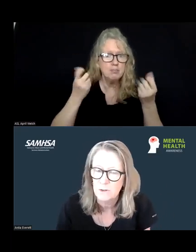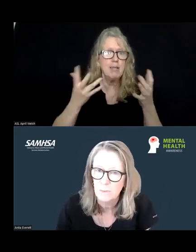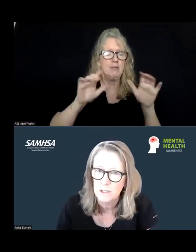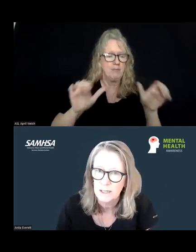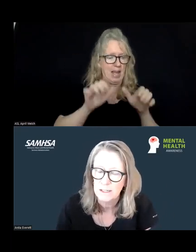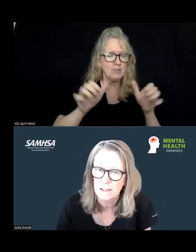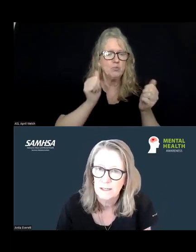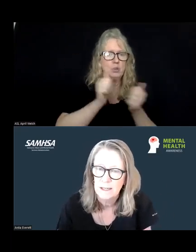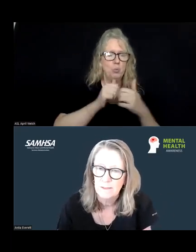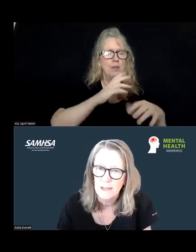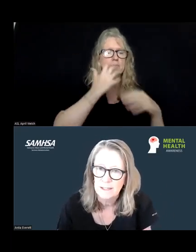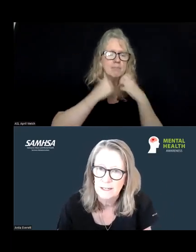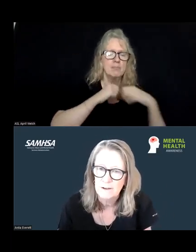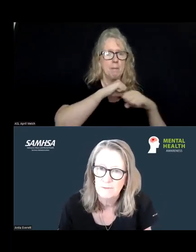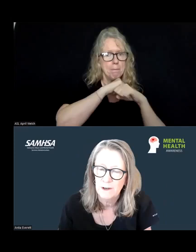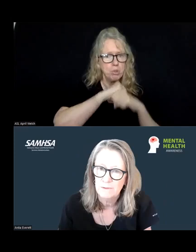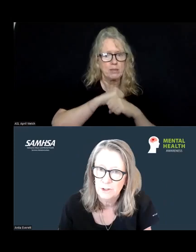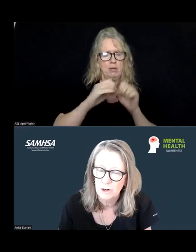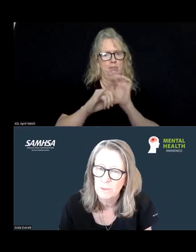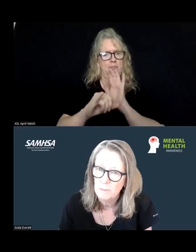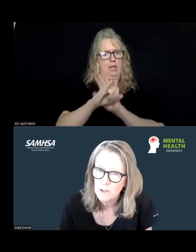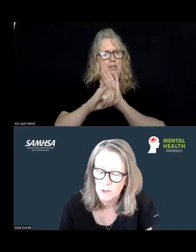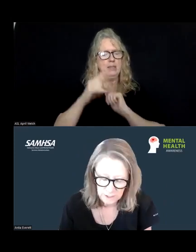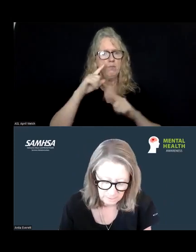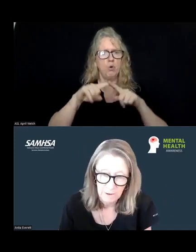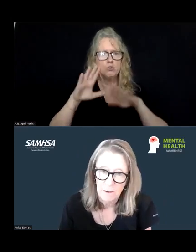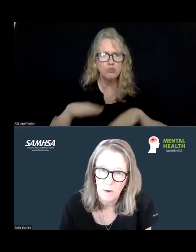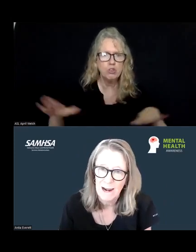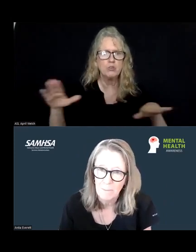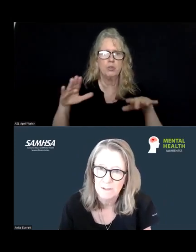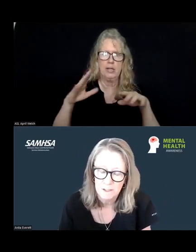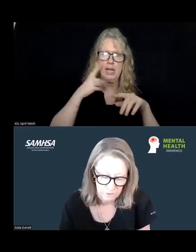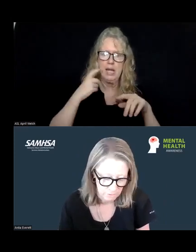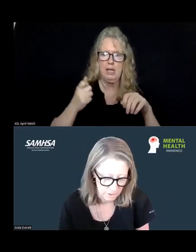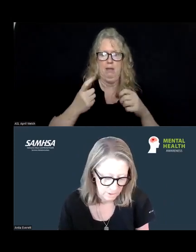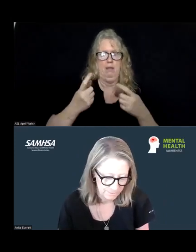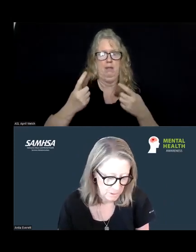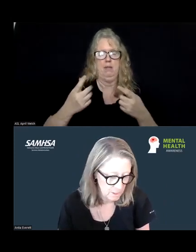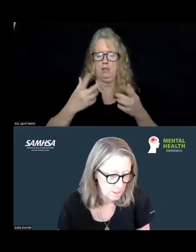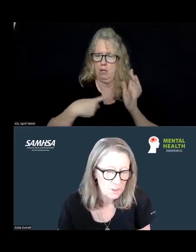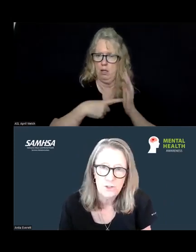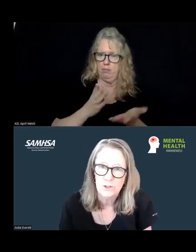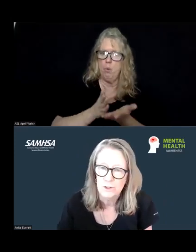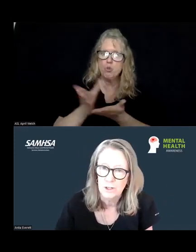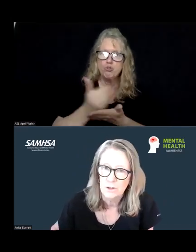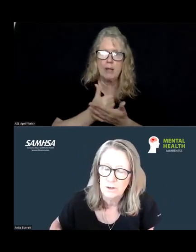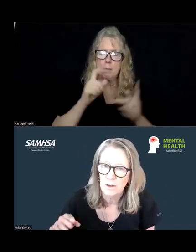that have to do with protecting the identity of children, being much more transparent about what happens to